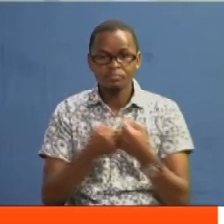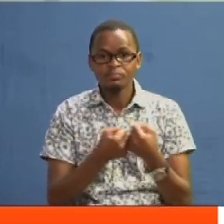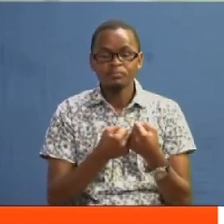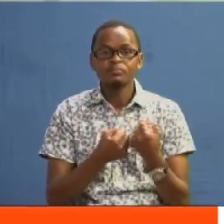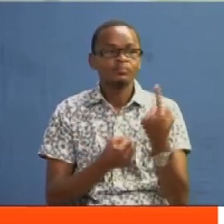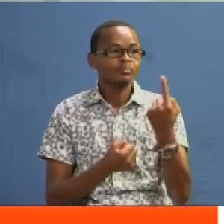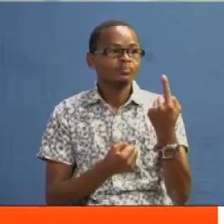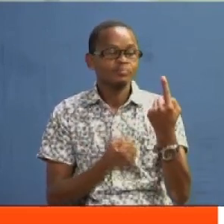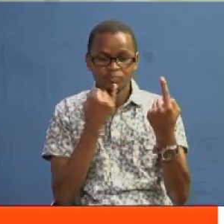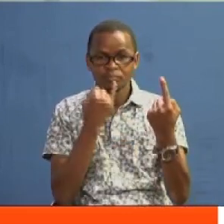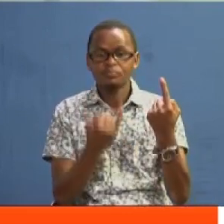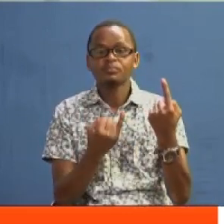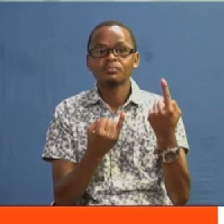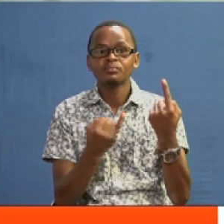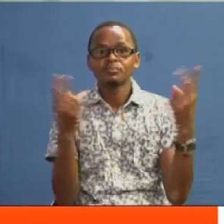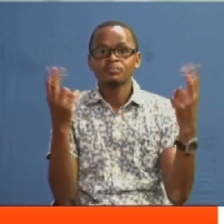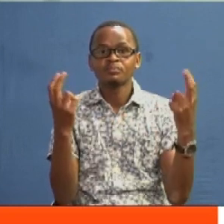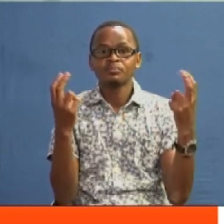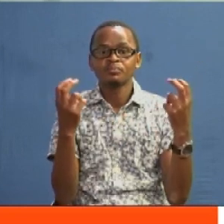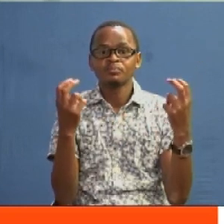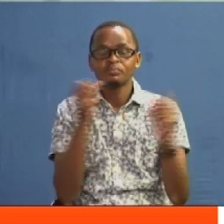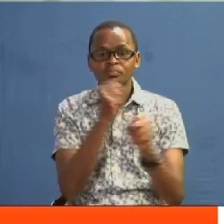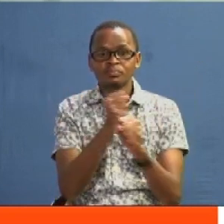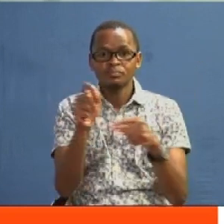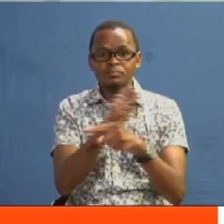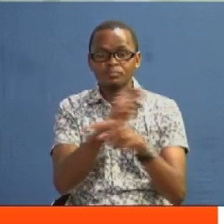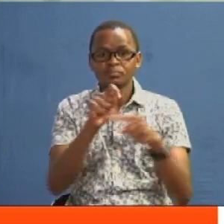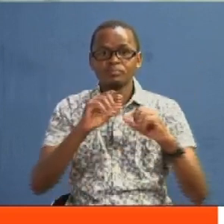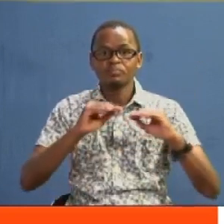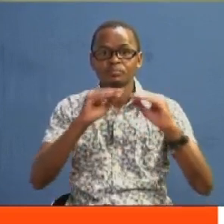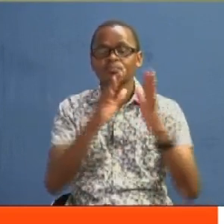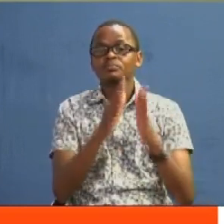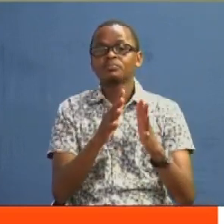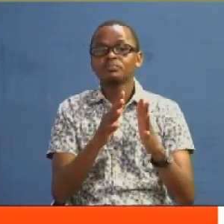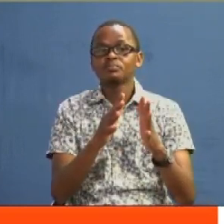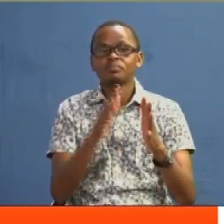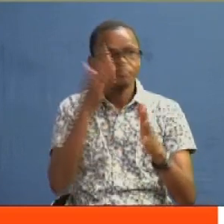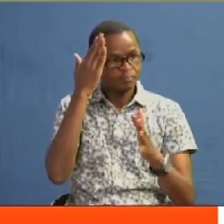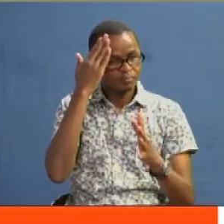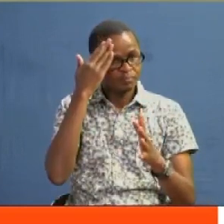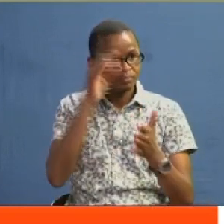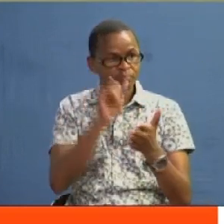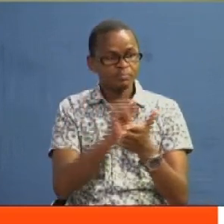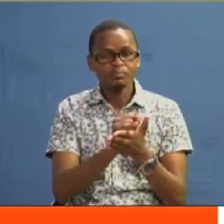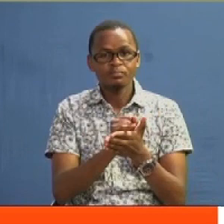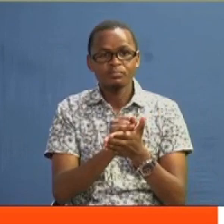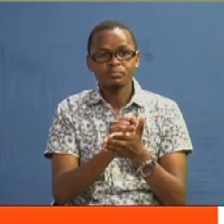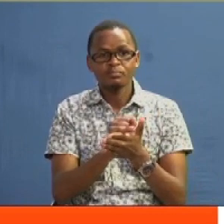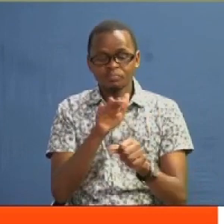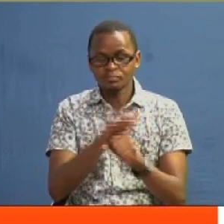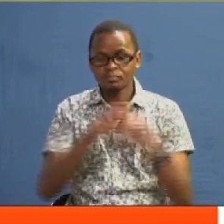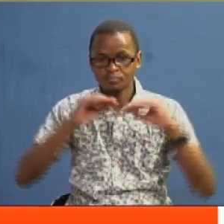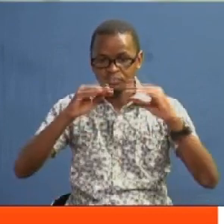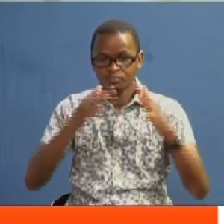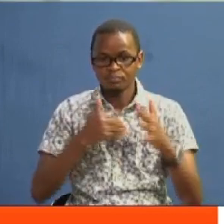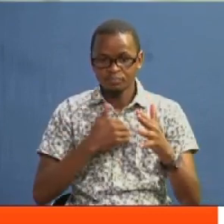one is issues to do with training of teachers. You realize that most of our teachers that we